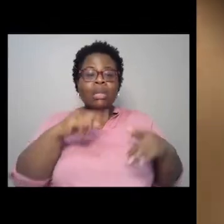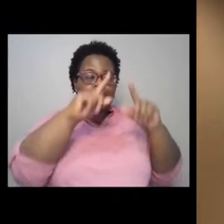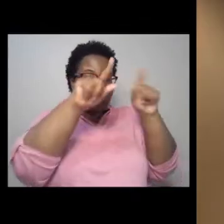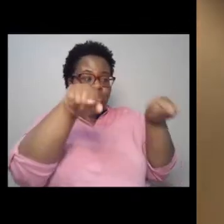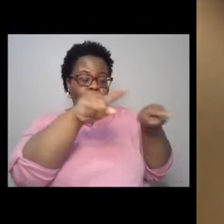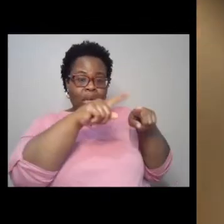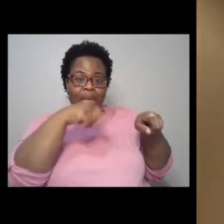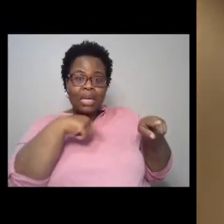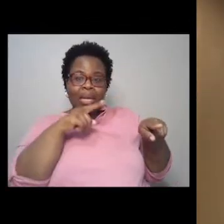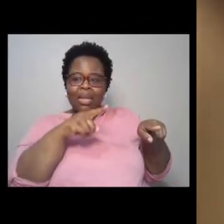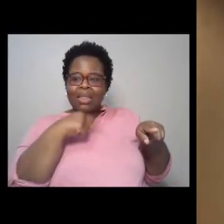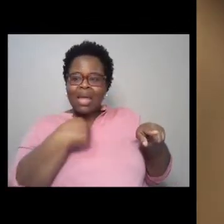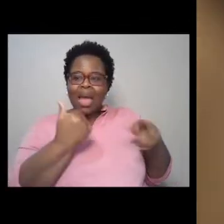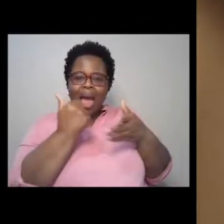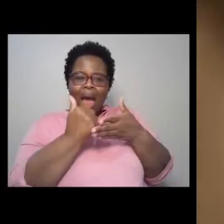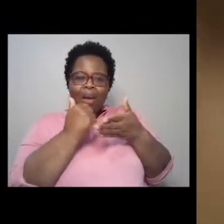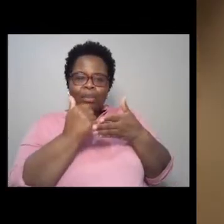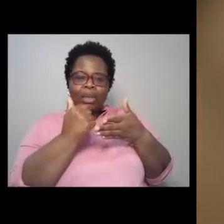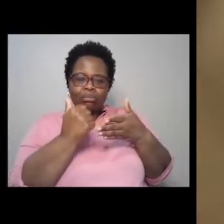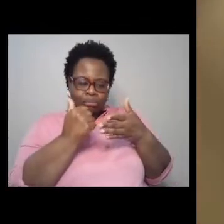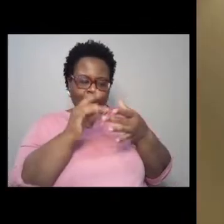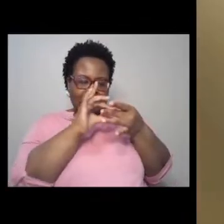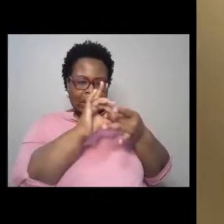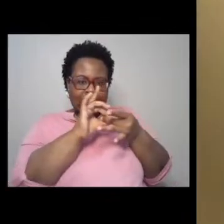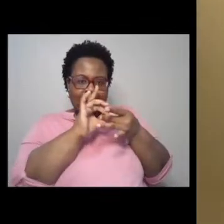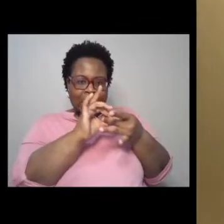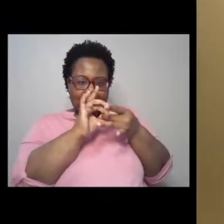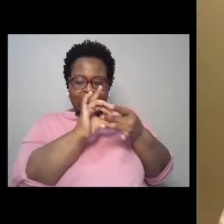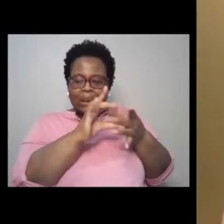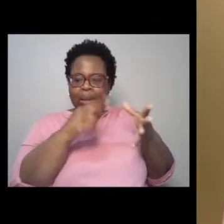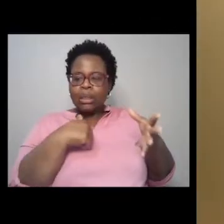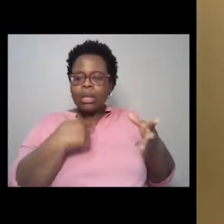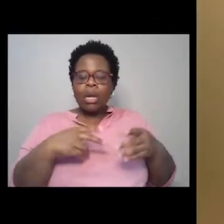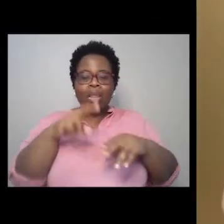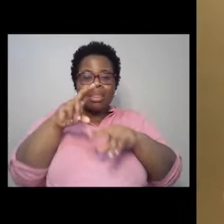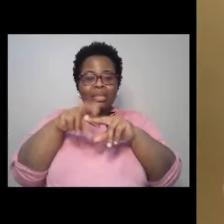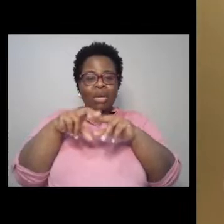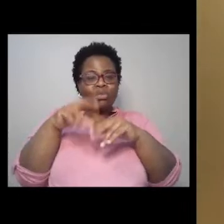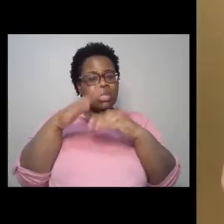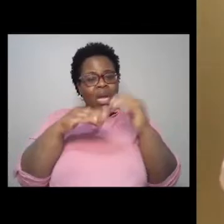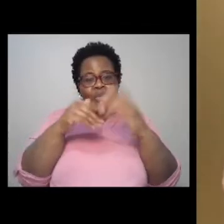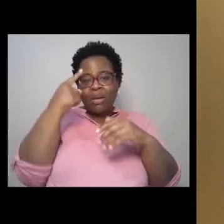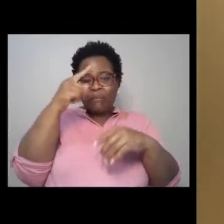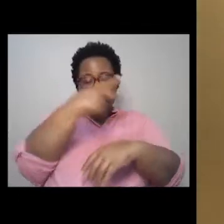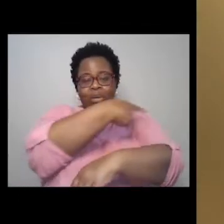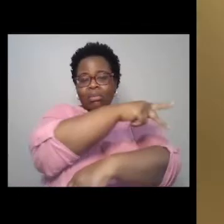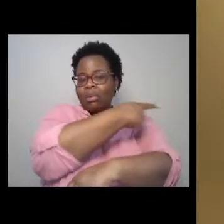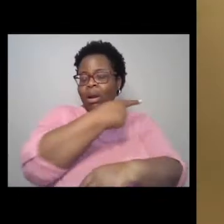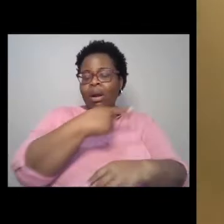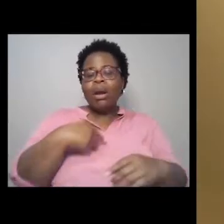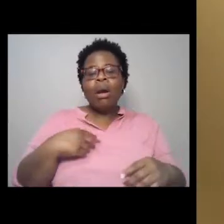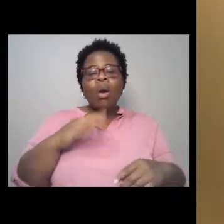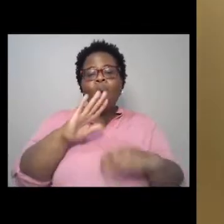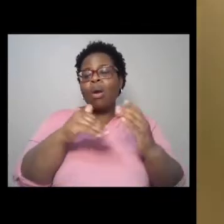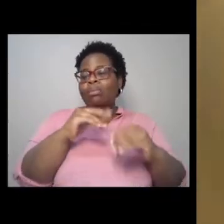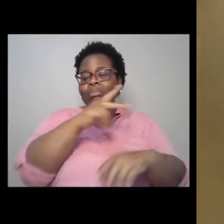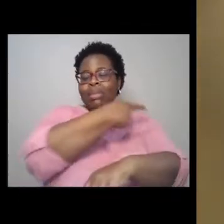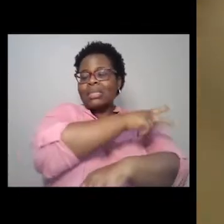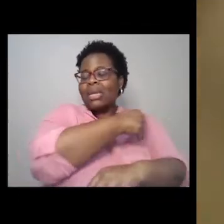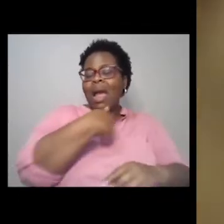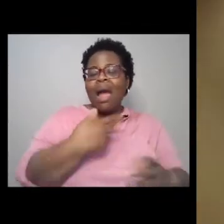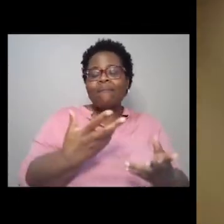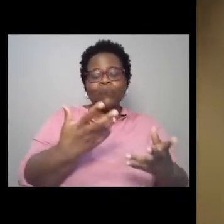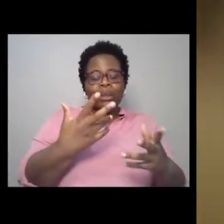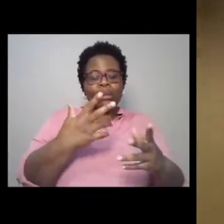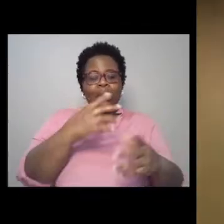the screen also helps me with keeping connection as well. The chair is nice and comfortable for the patient. Everyone has their own custom settings so